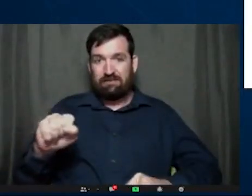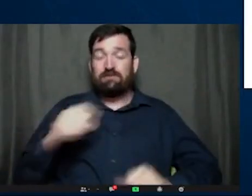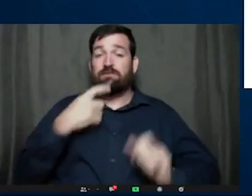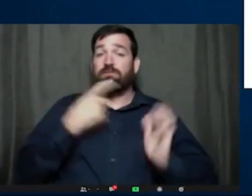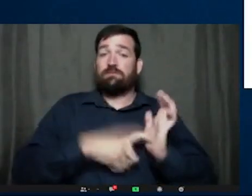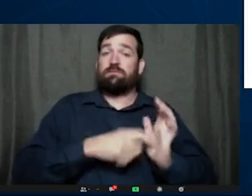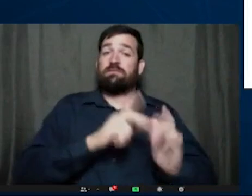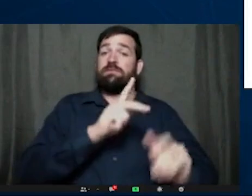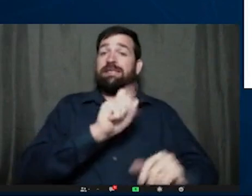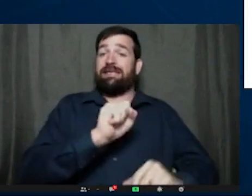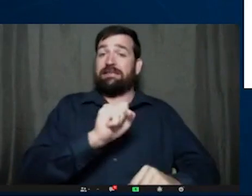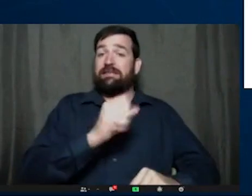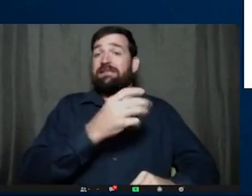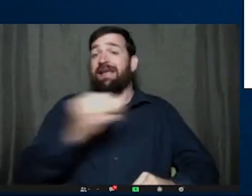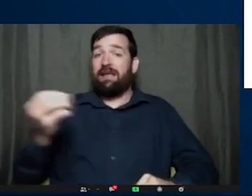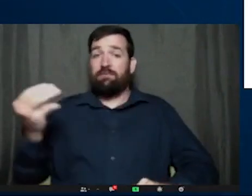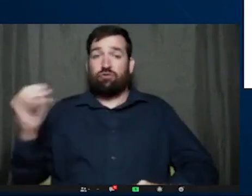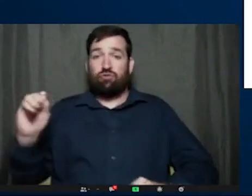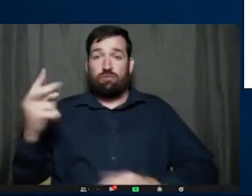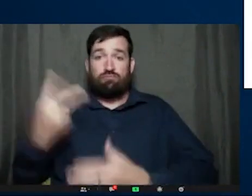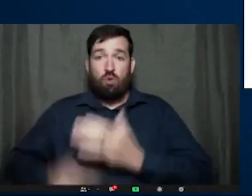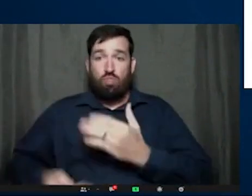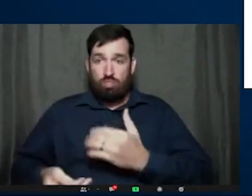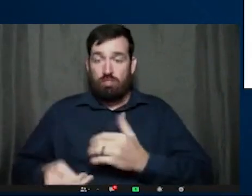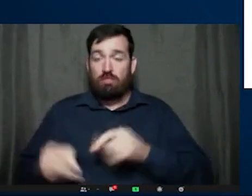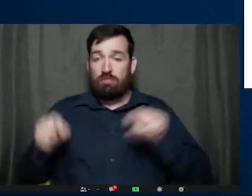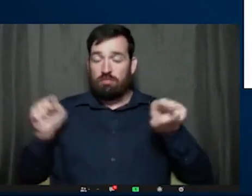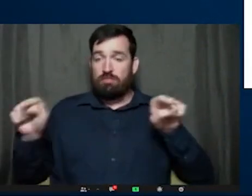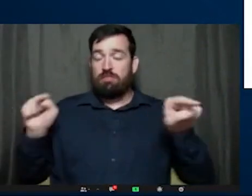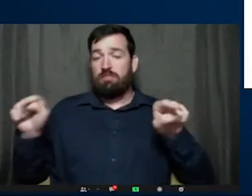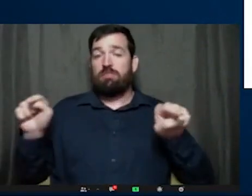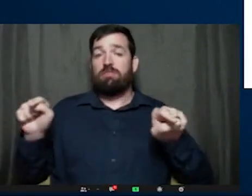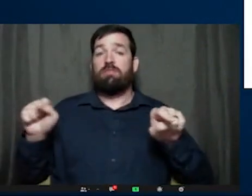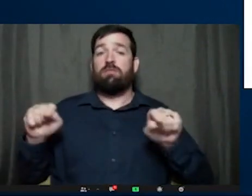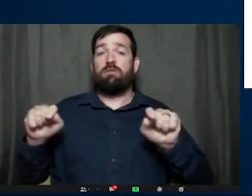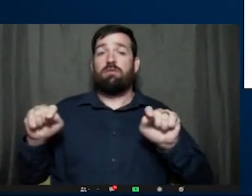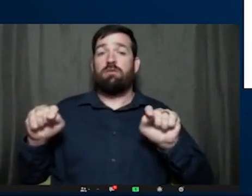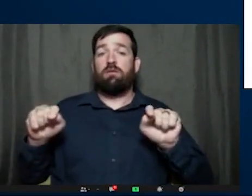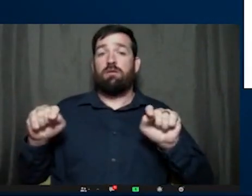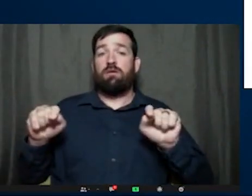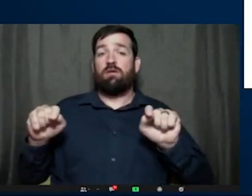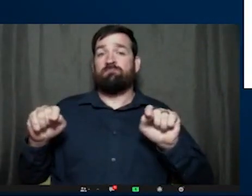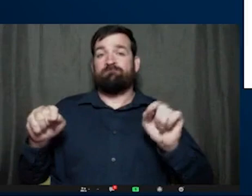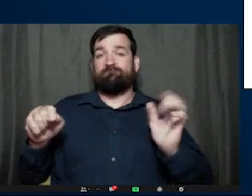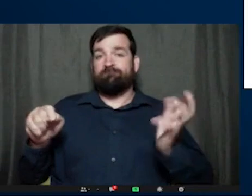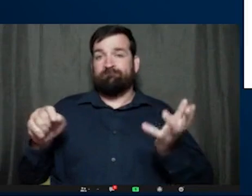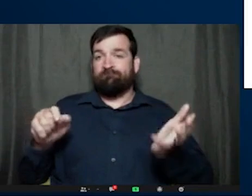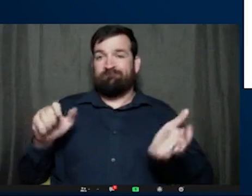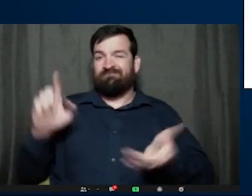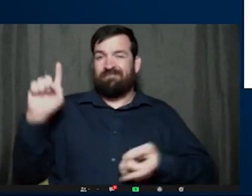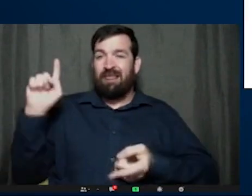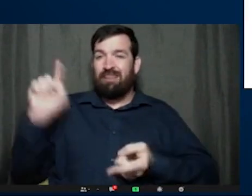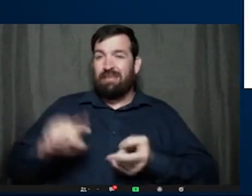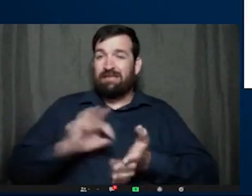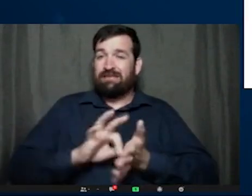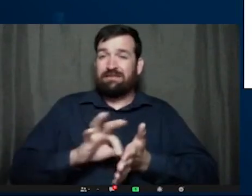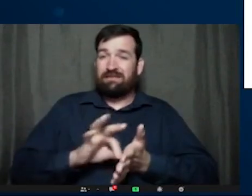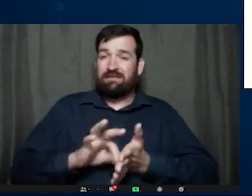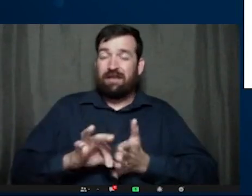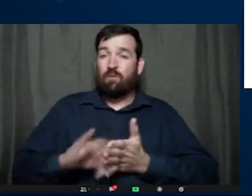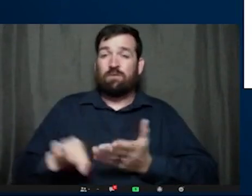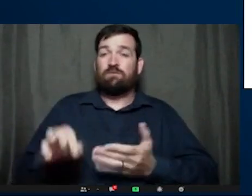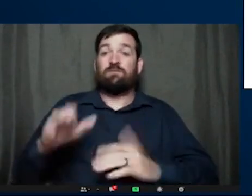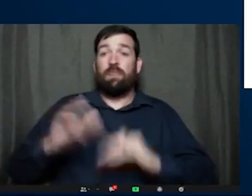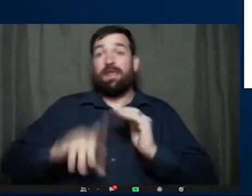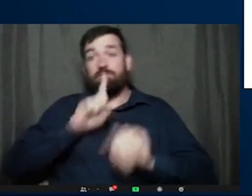as the Missouri side of the river, we are probably undercounting cases by a large margin. And so the danger